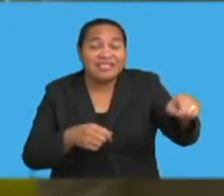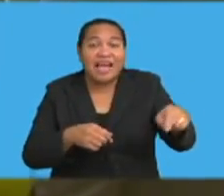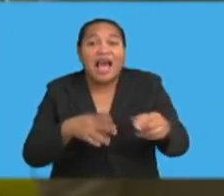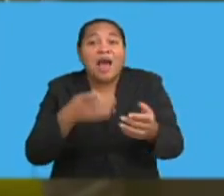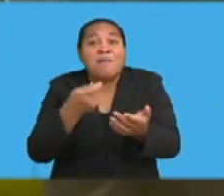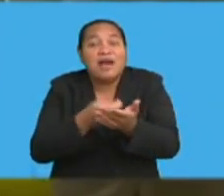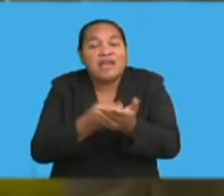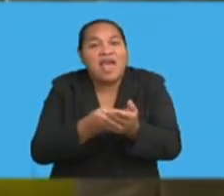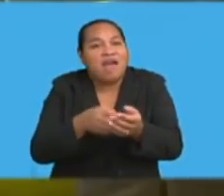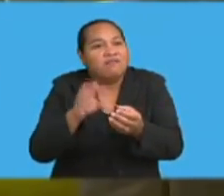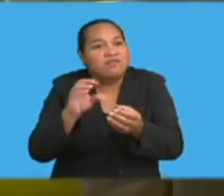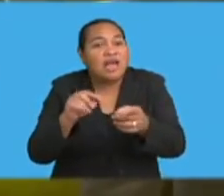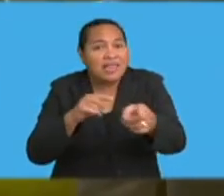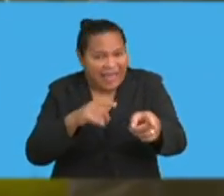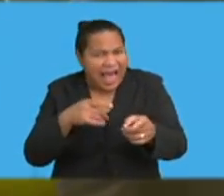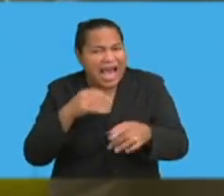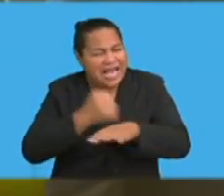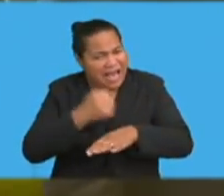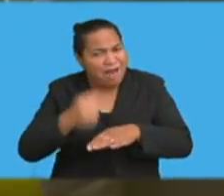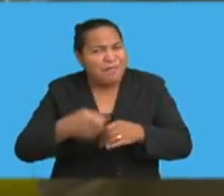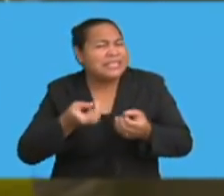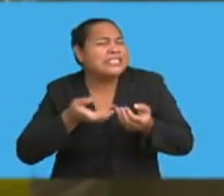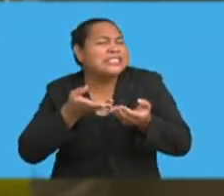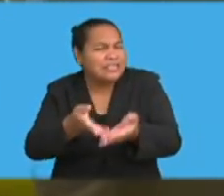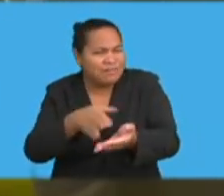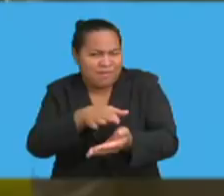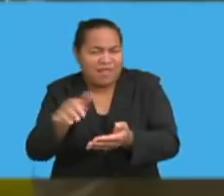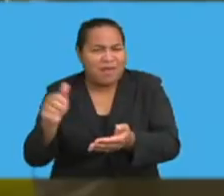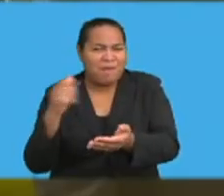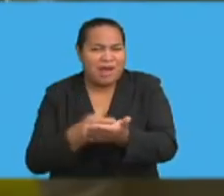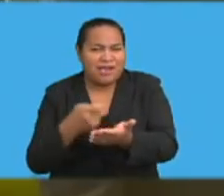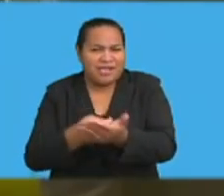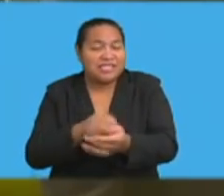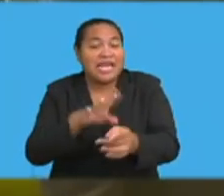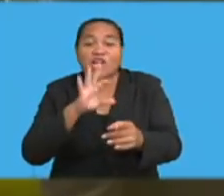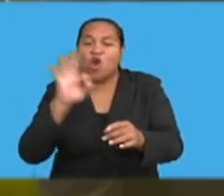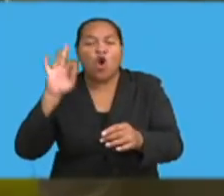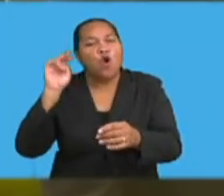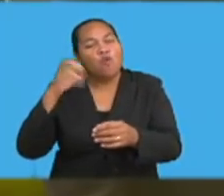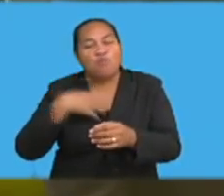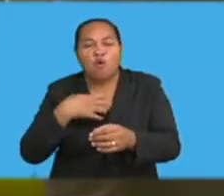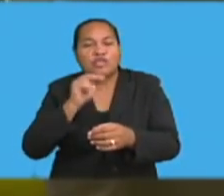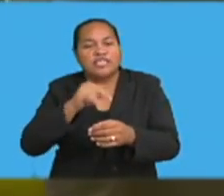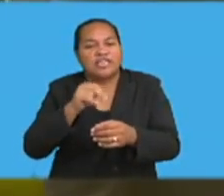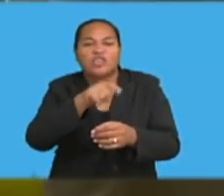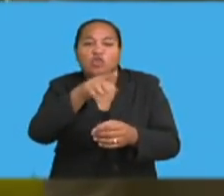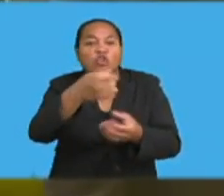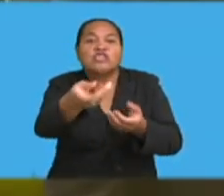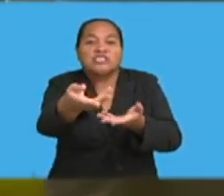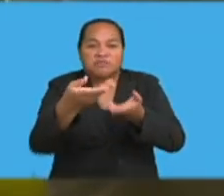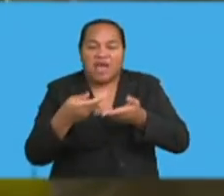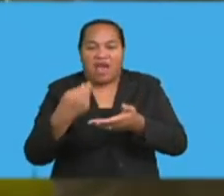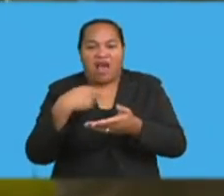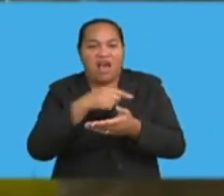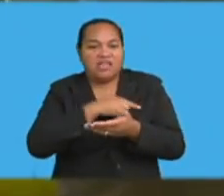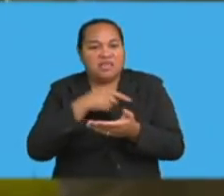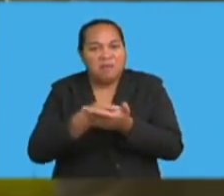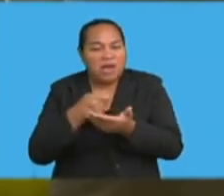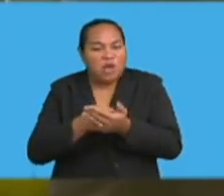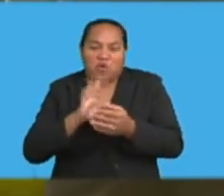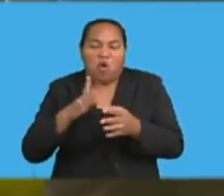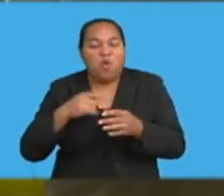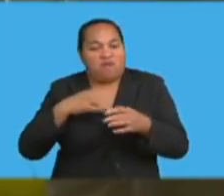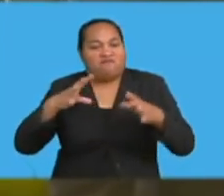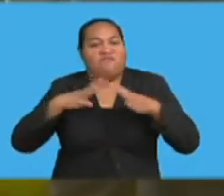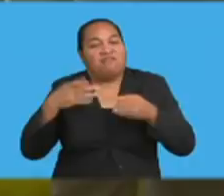was this government that returned the money to them, and they said you no longer require any deposit, any contribution to